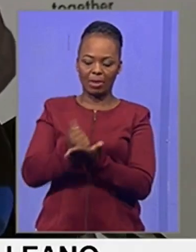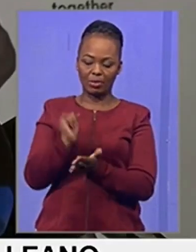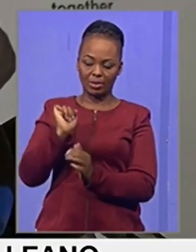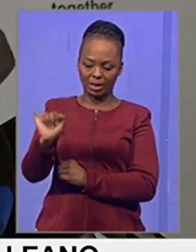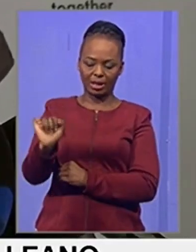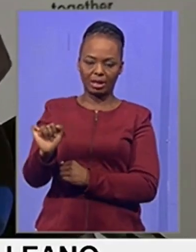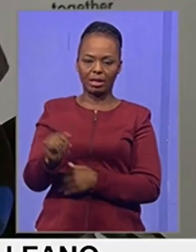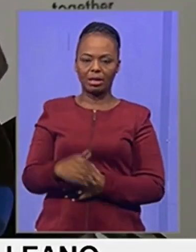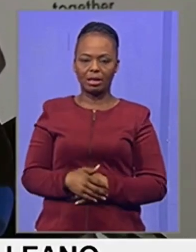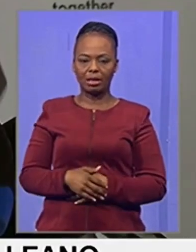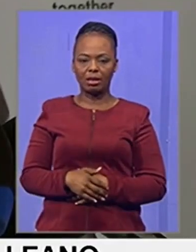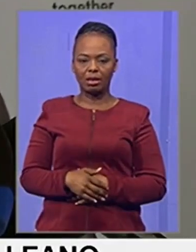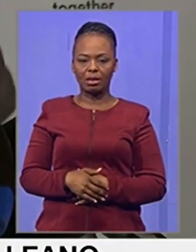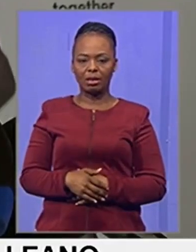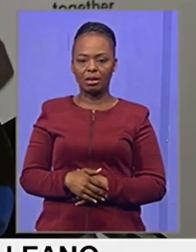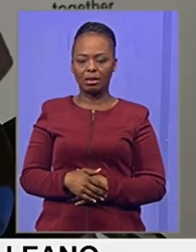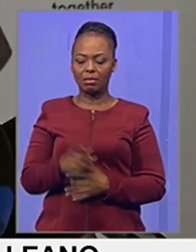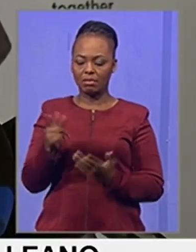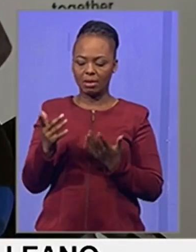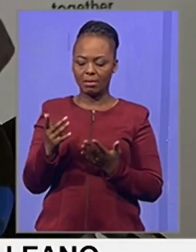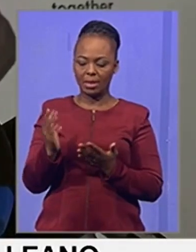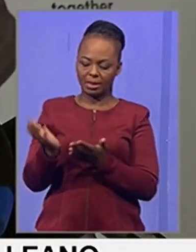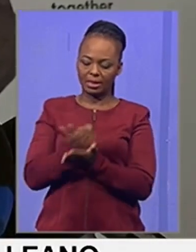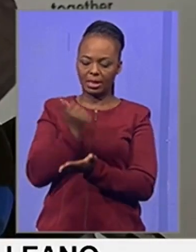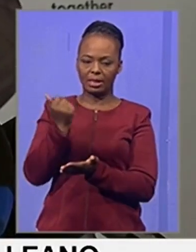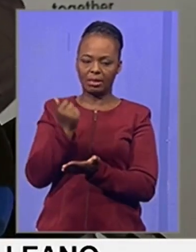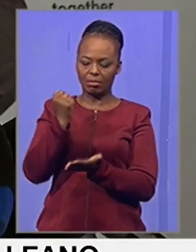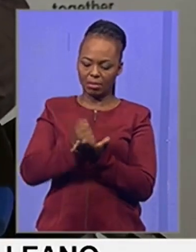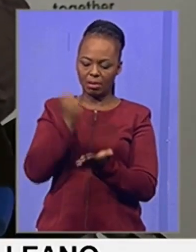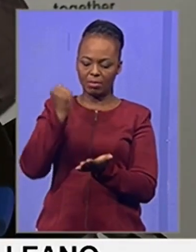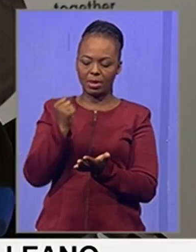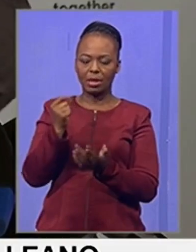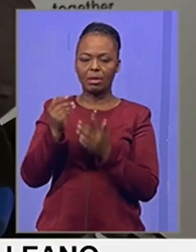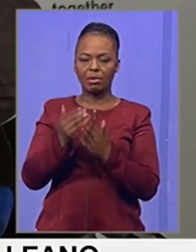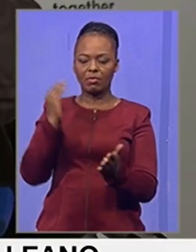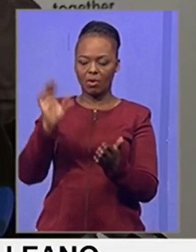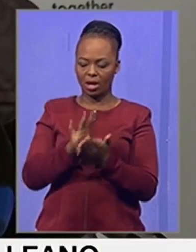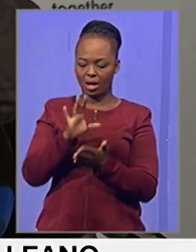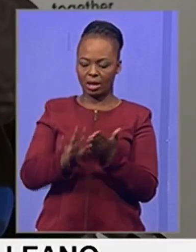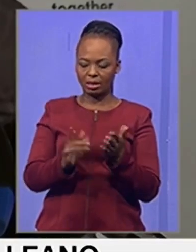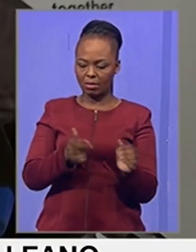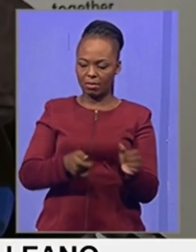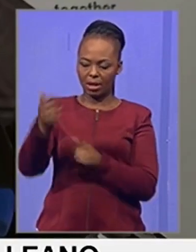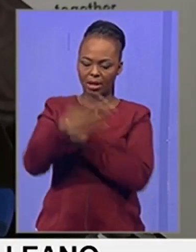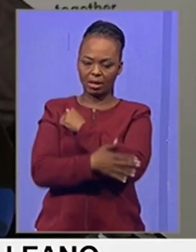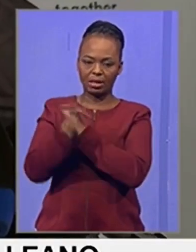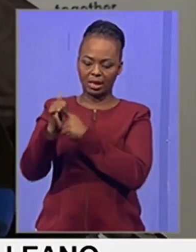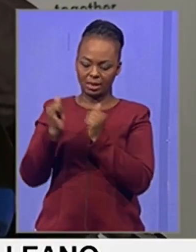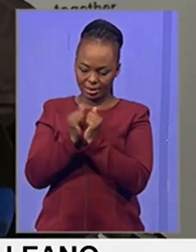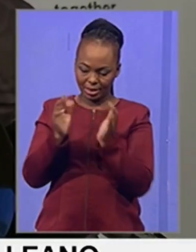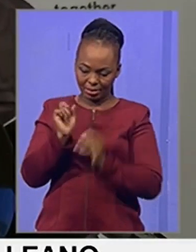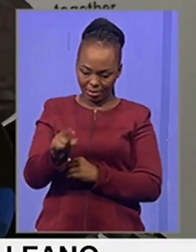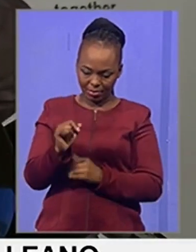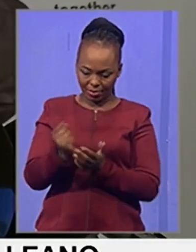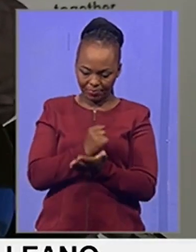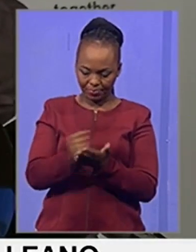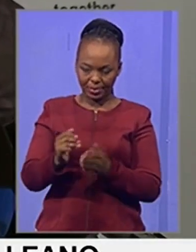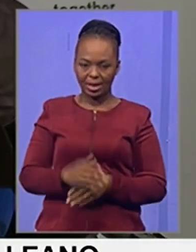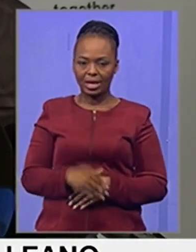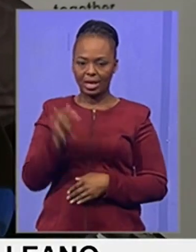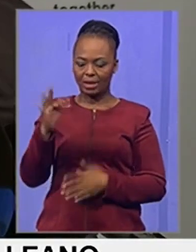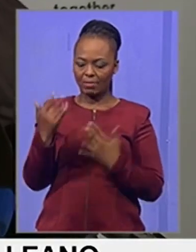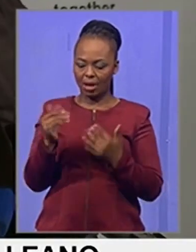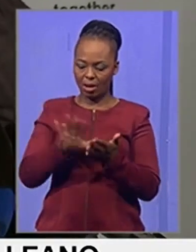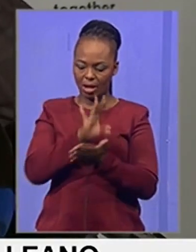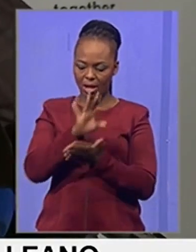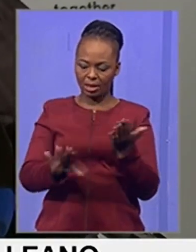your passport, sorry, before you take away the citizenship. We have got to start there. If we take away the citizenship, do we